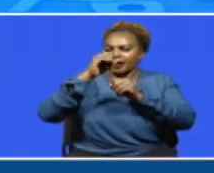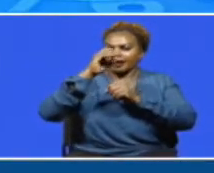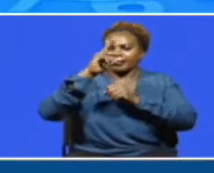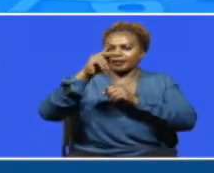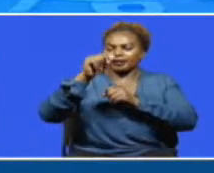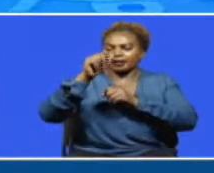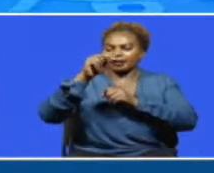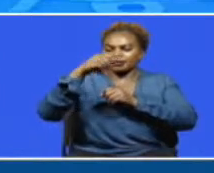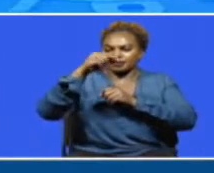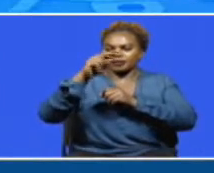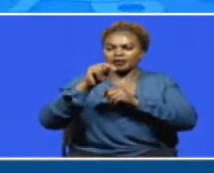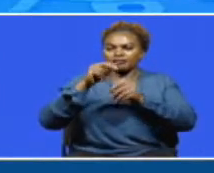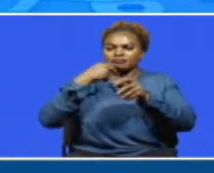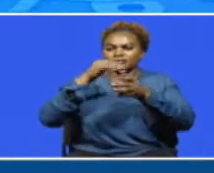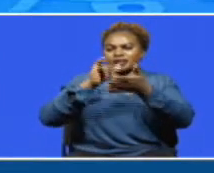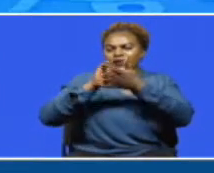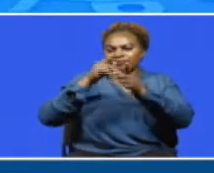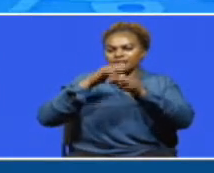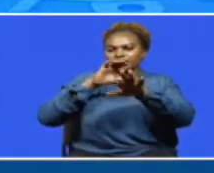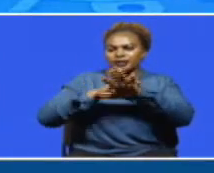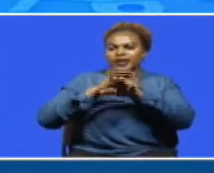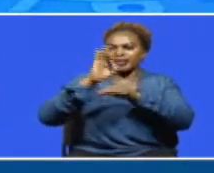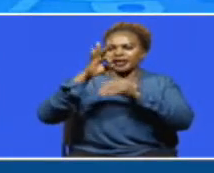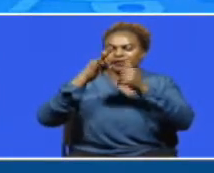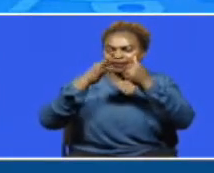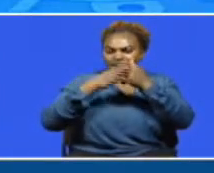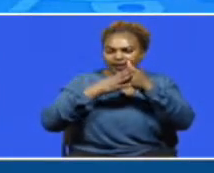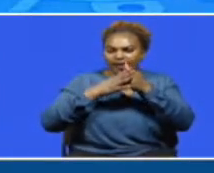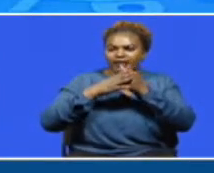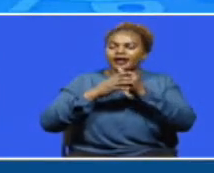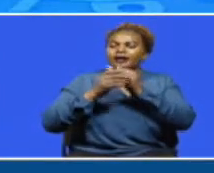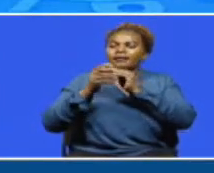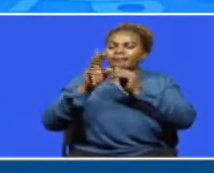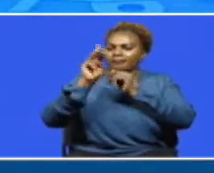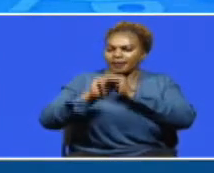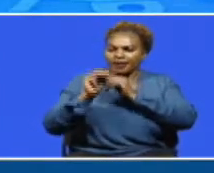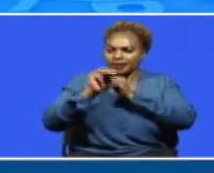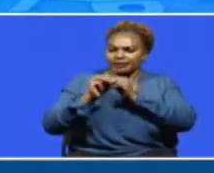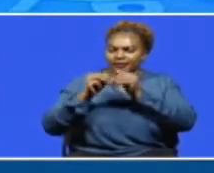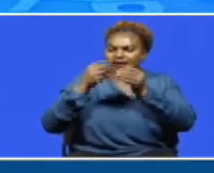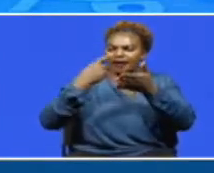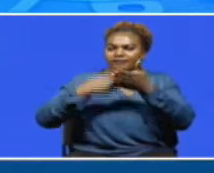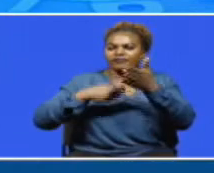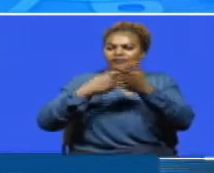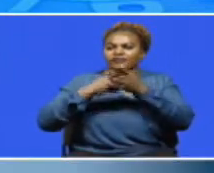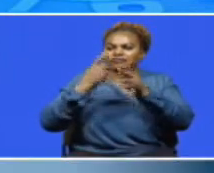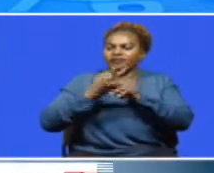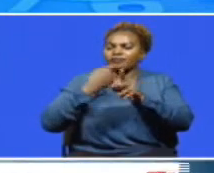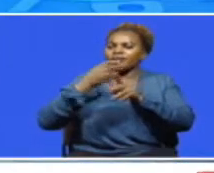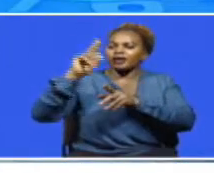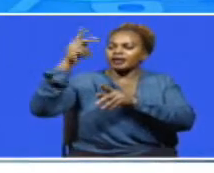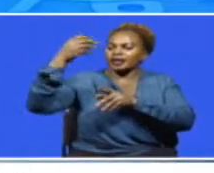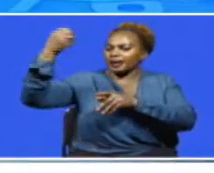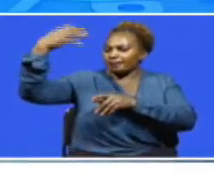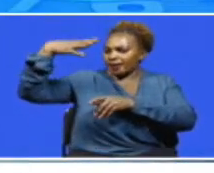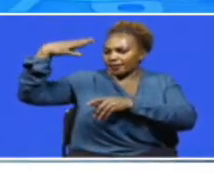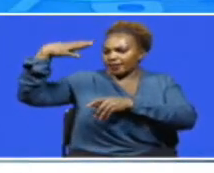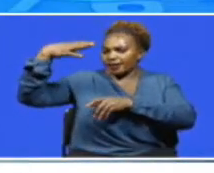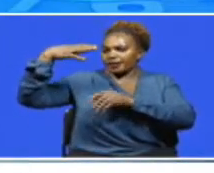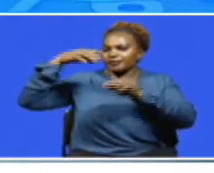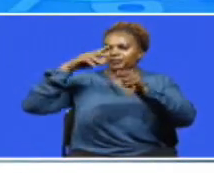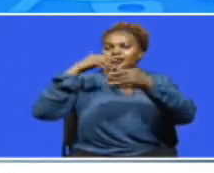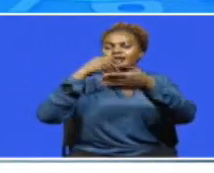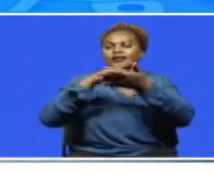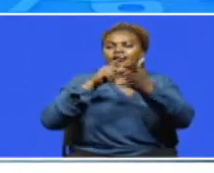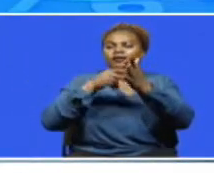that's Rabai Power, which received 39 million euros in revenue stream from the Kenya Power and Lighting Company, a